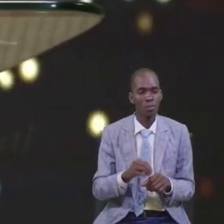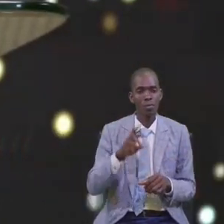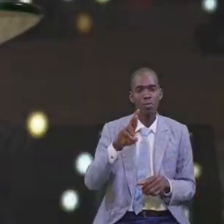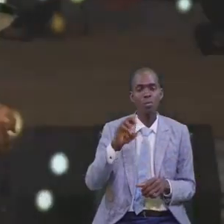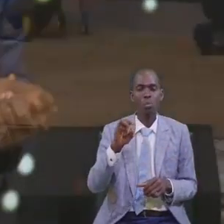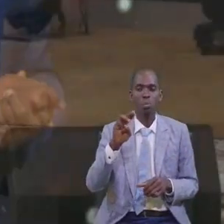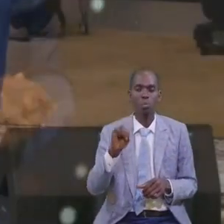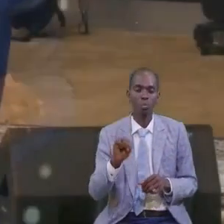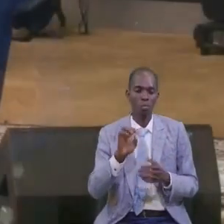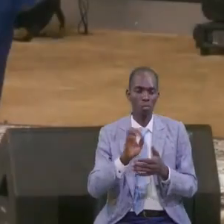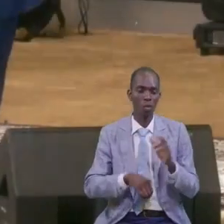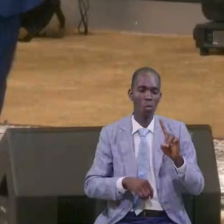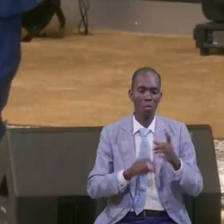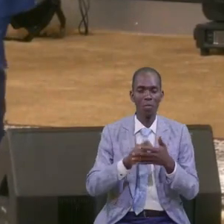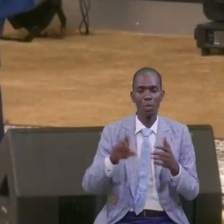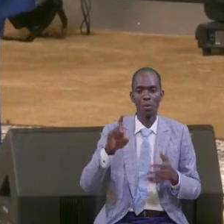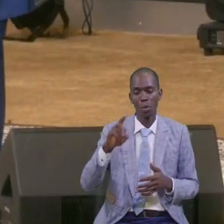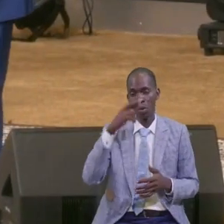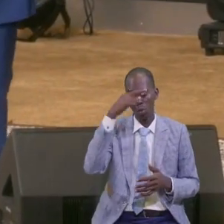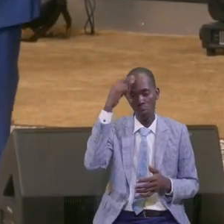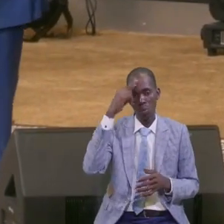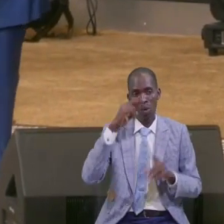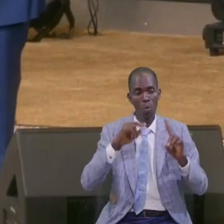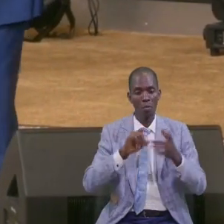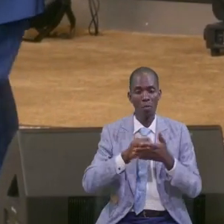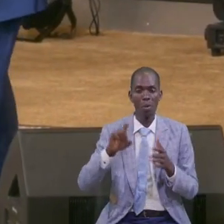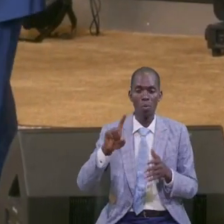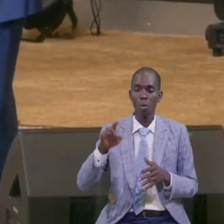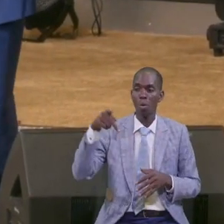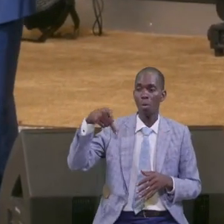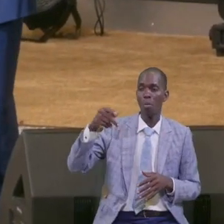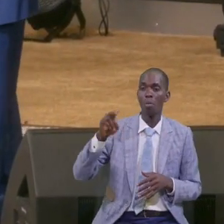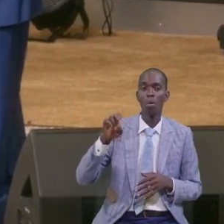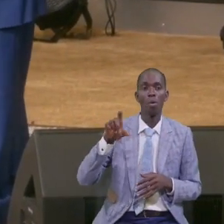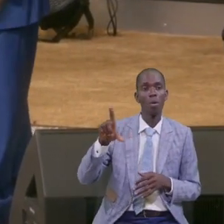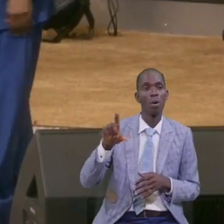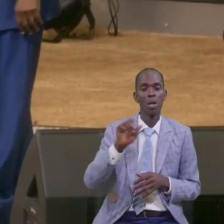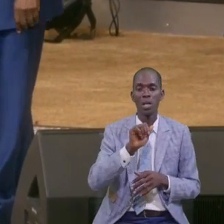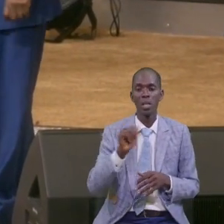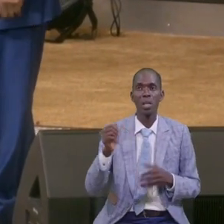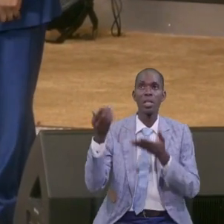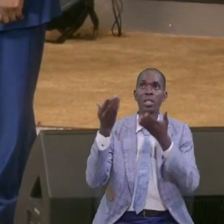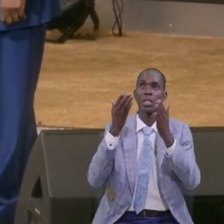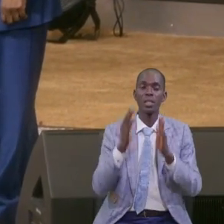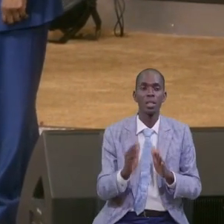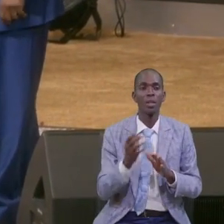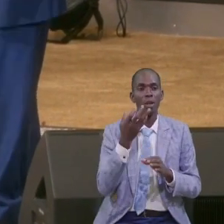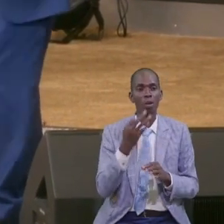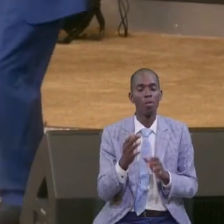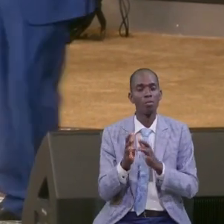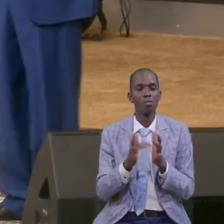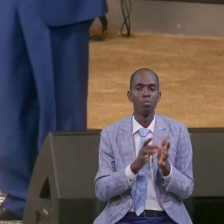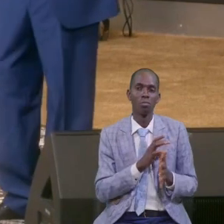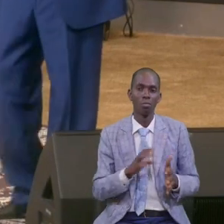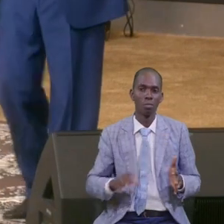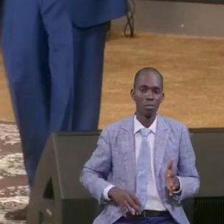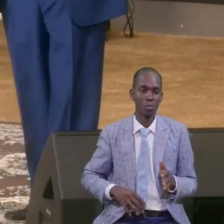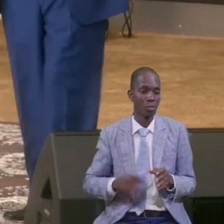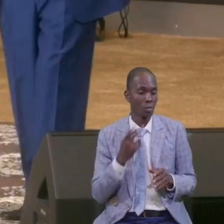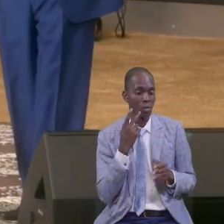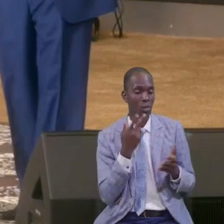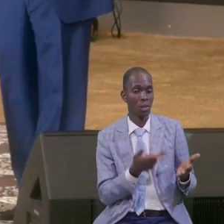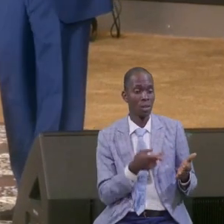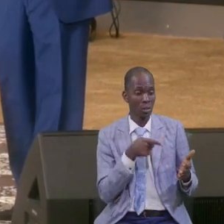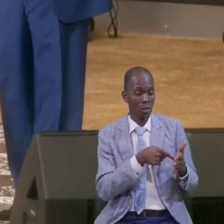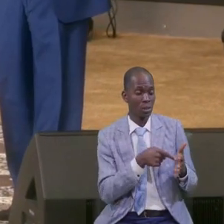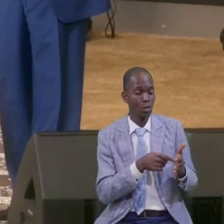1. Romans chapter 1, verse 1. Paul, a servant of Jesus Christ. He was